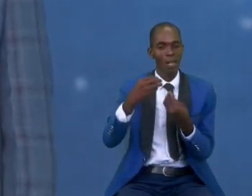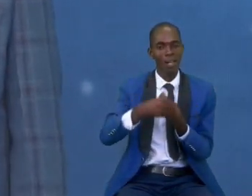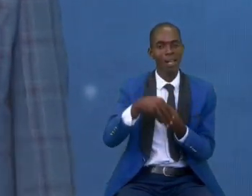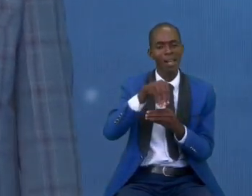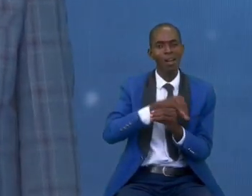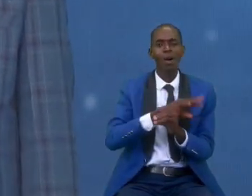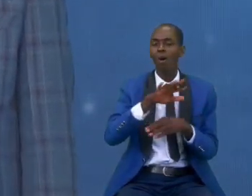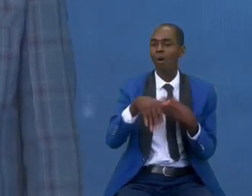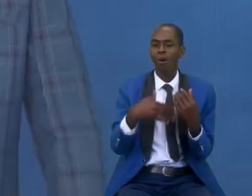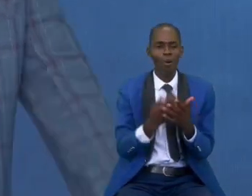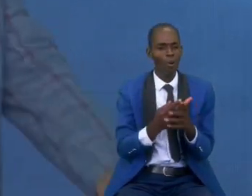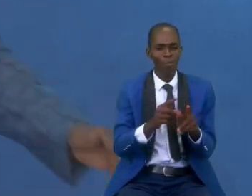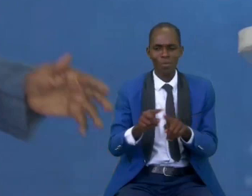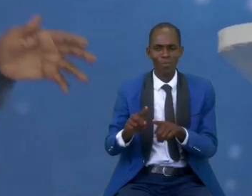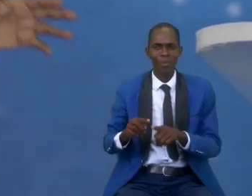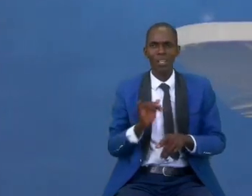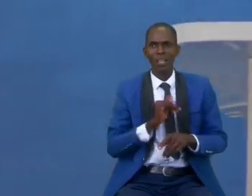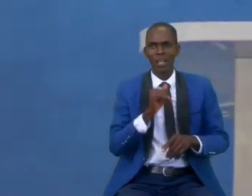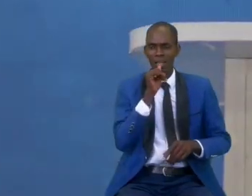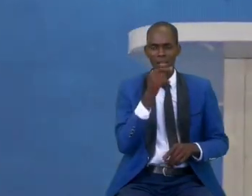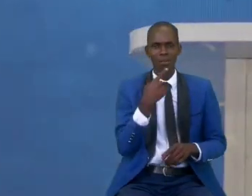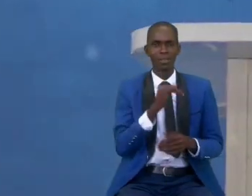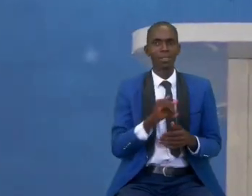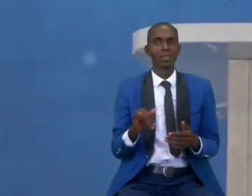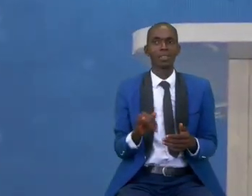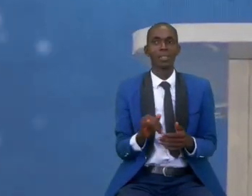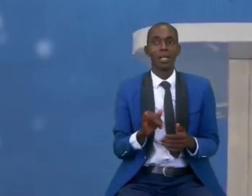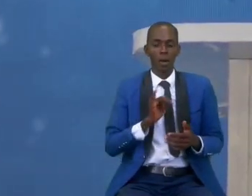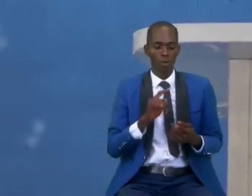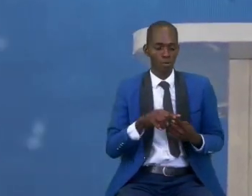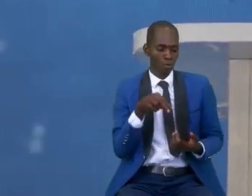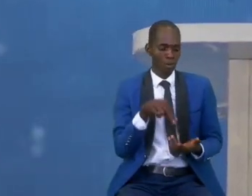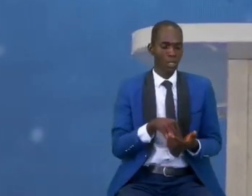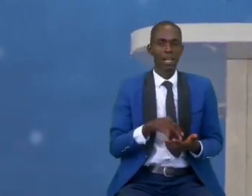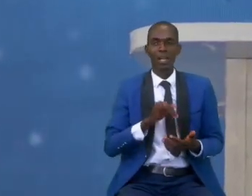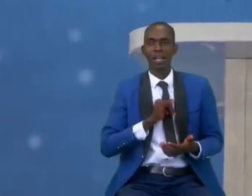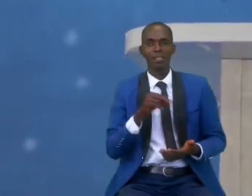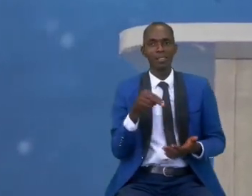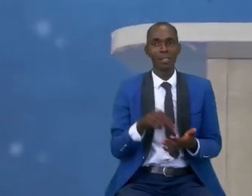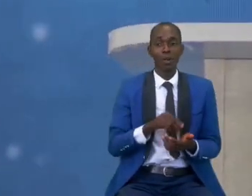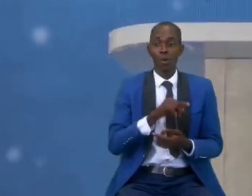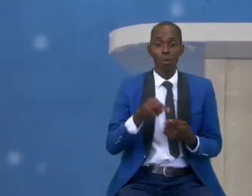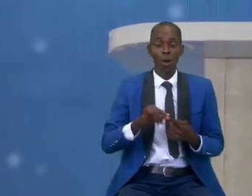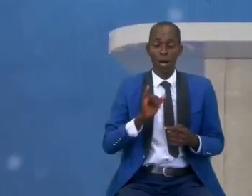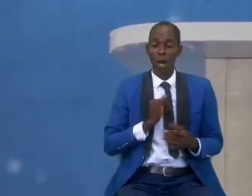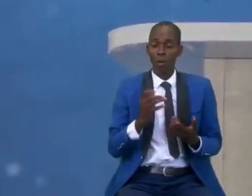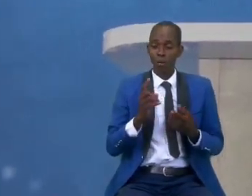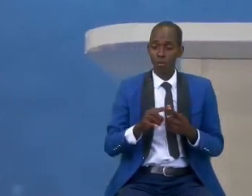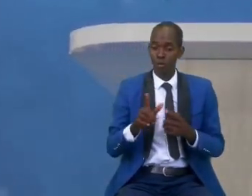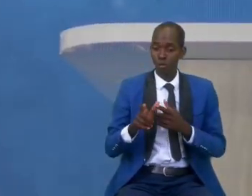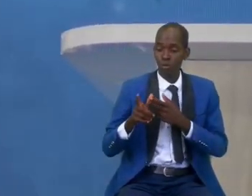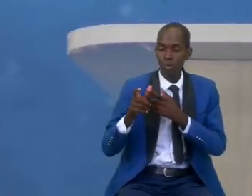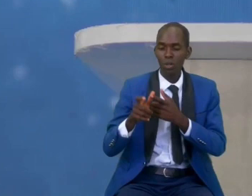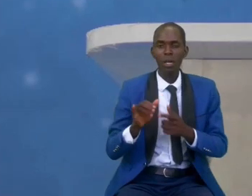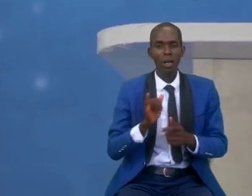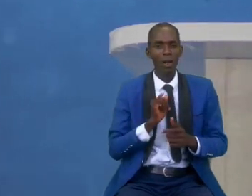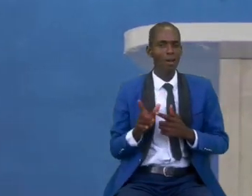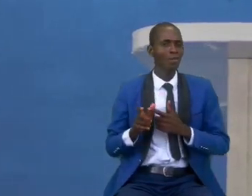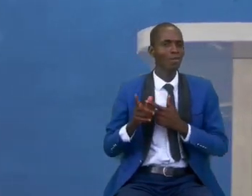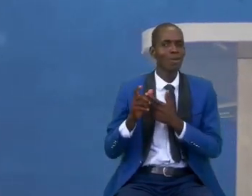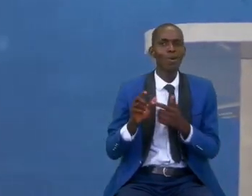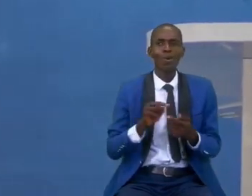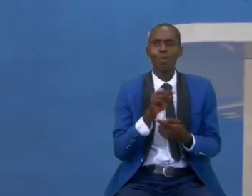I stand. When I want to run, I run. And when I want to bend down, pick anything, I bend